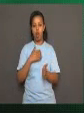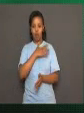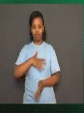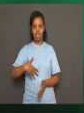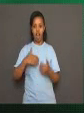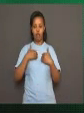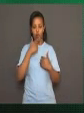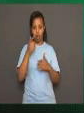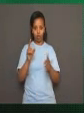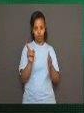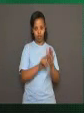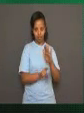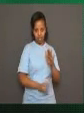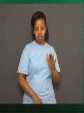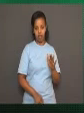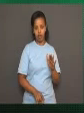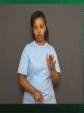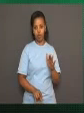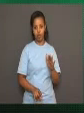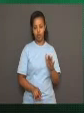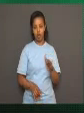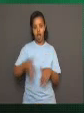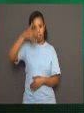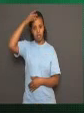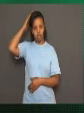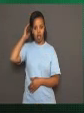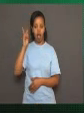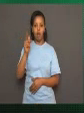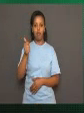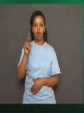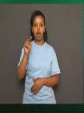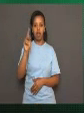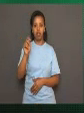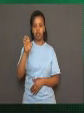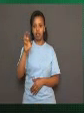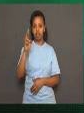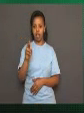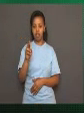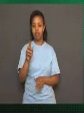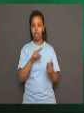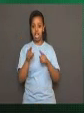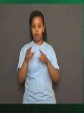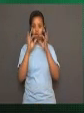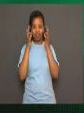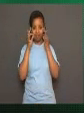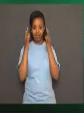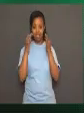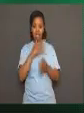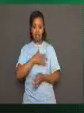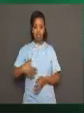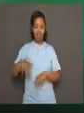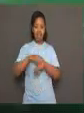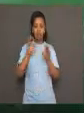the lion and the panther as the cats that don't have marks.